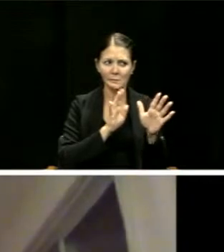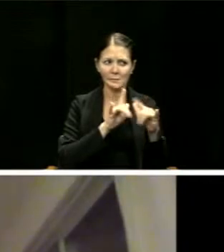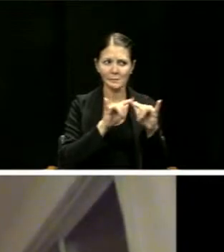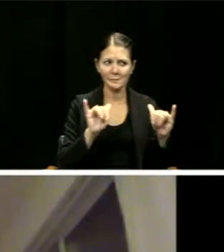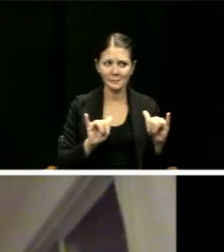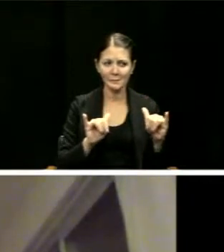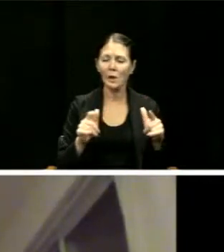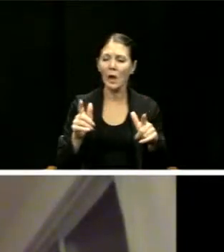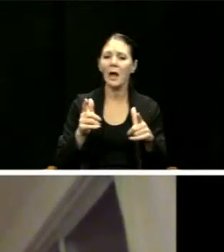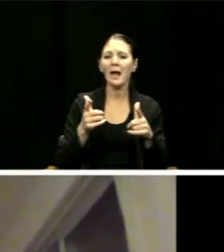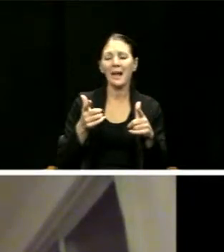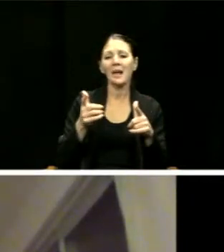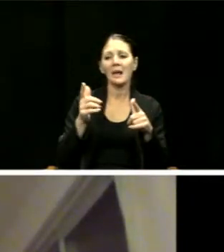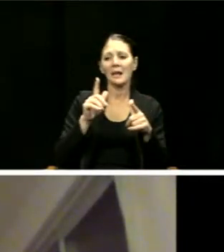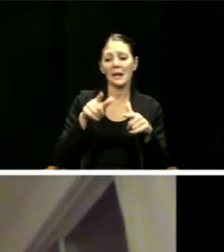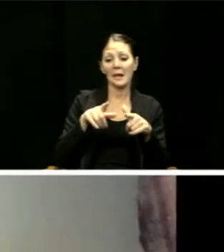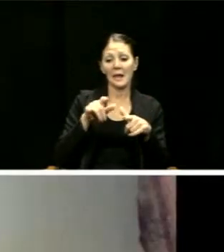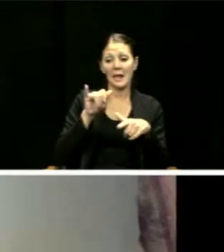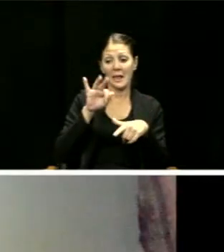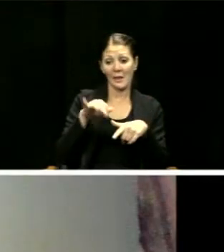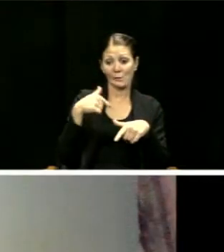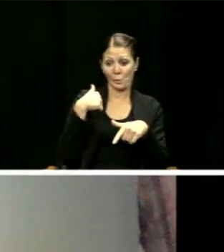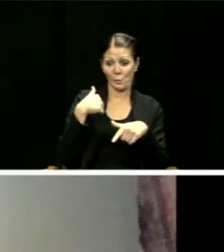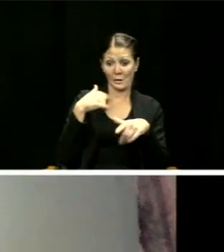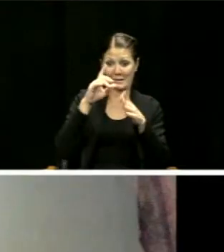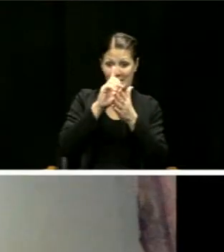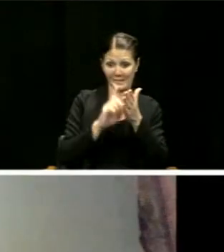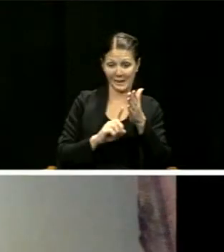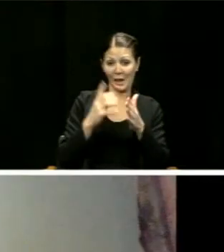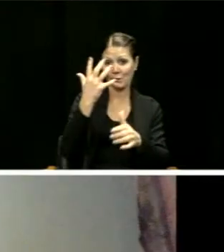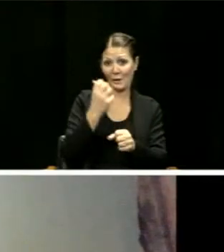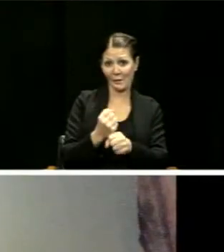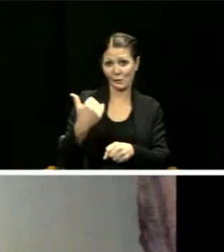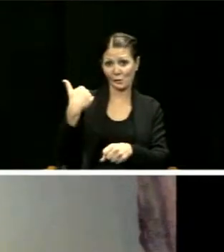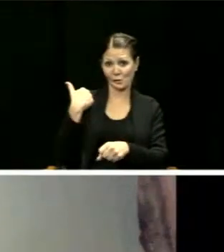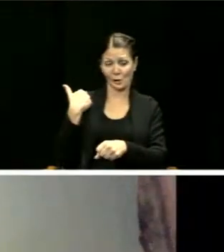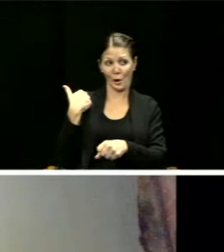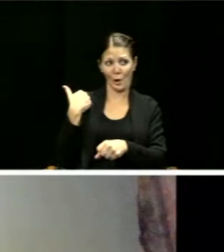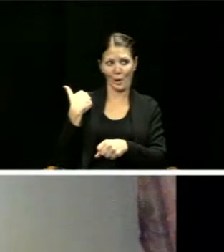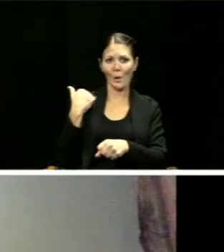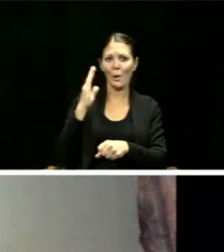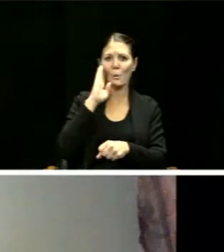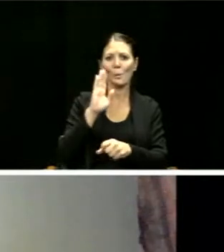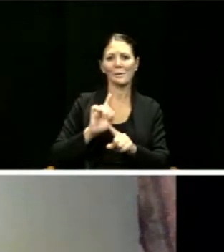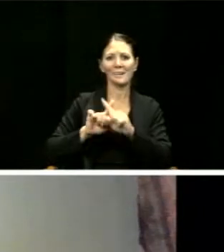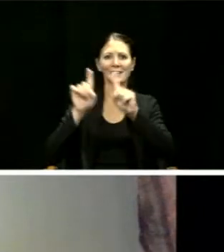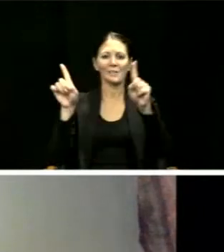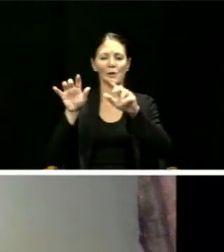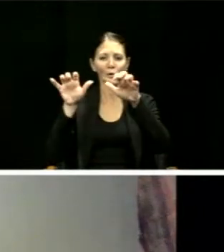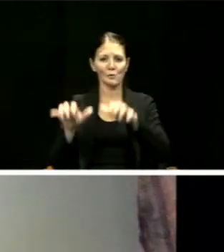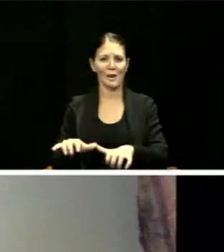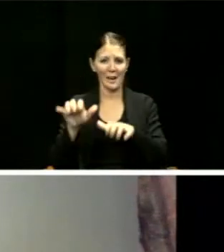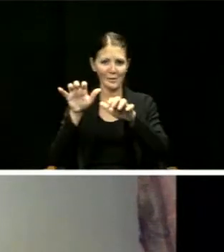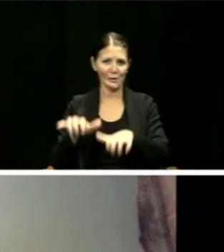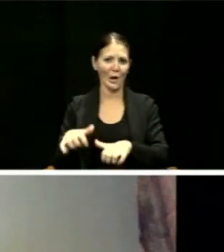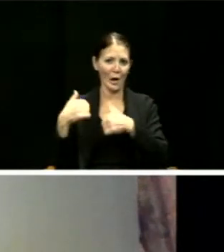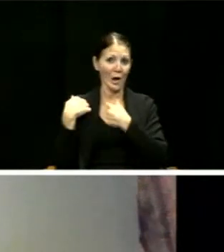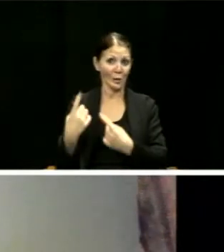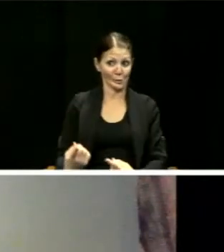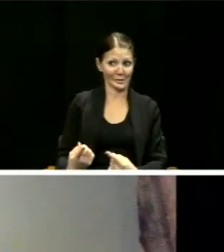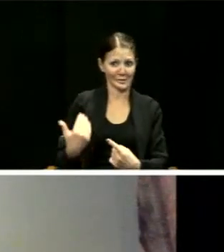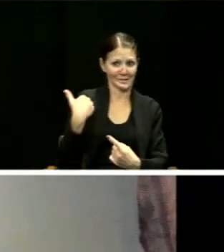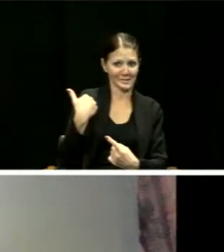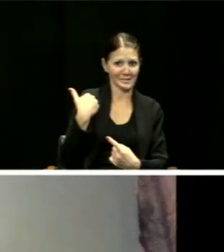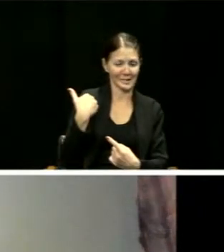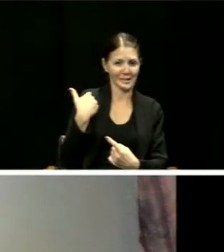a larger rainfall, though. If we were to design this 5 years ago, it would have been a different rainfall because recently